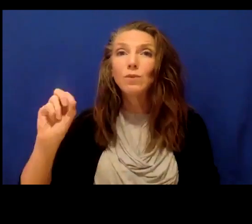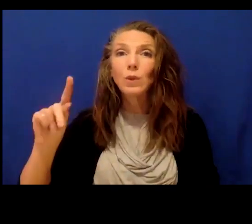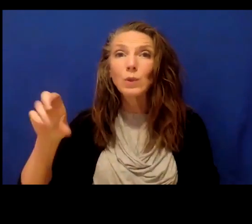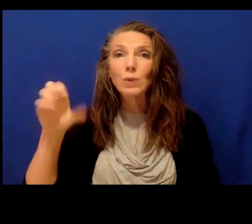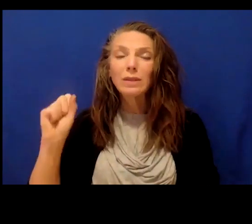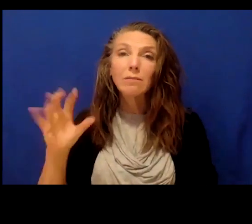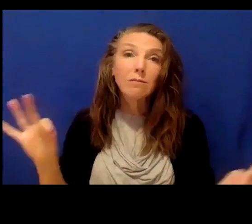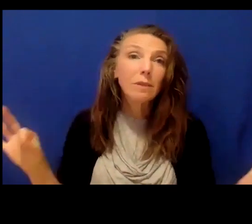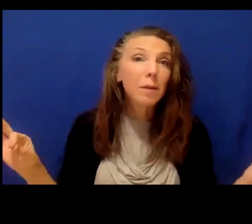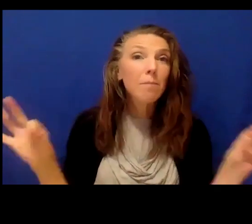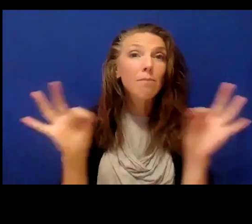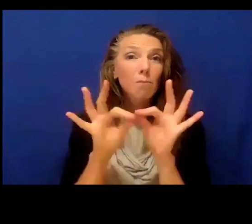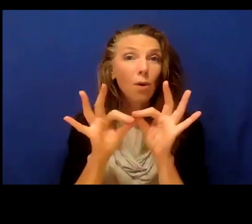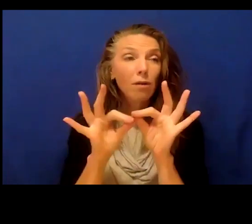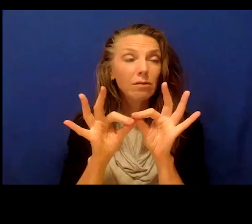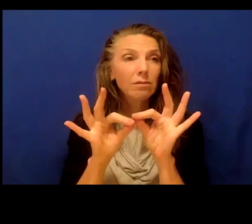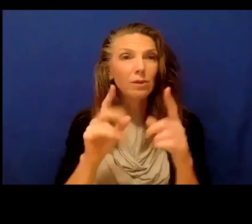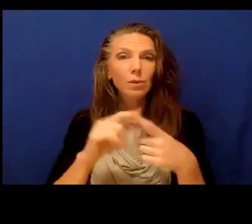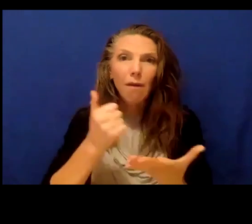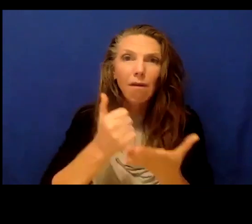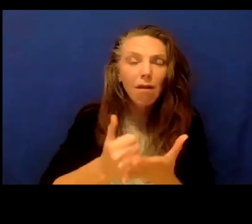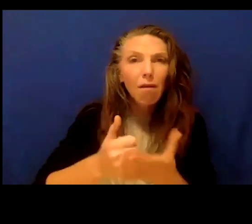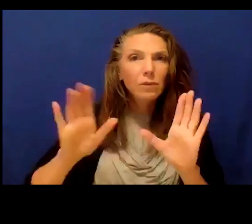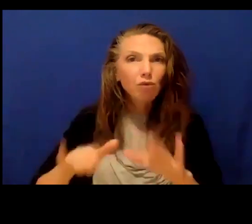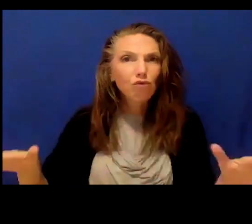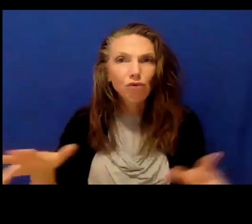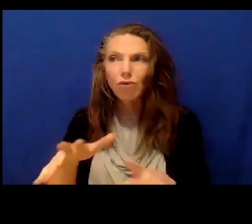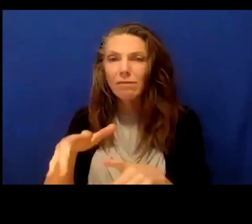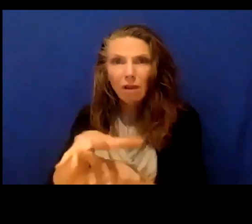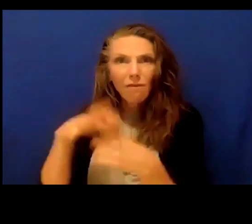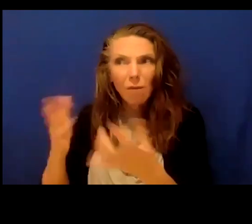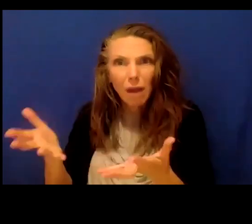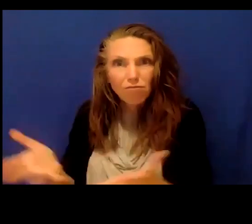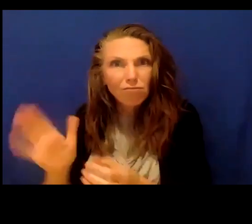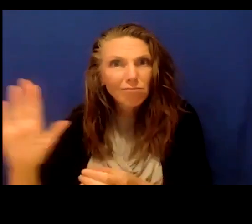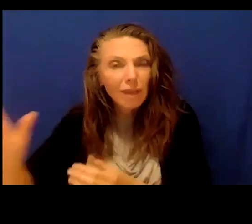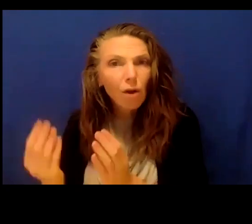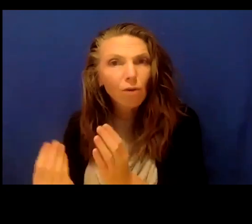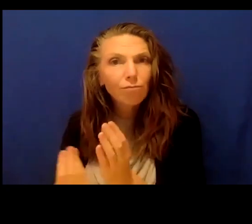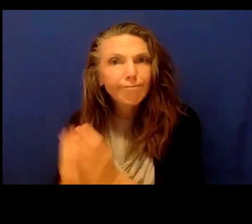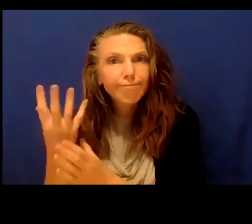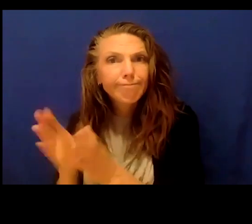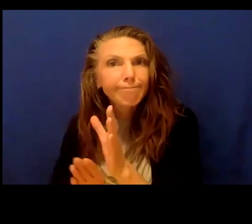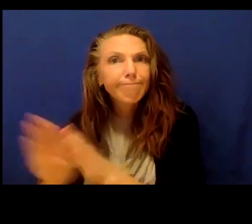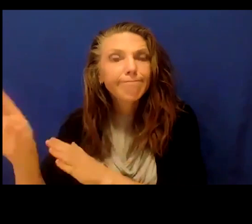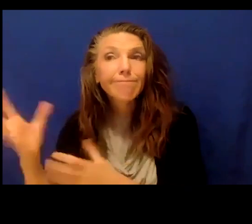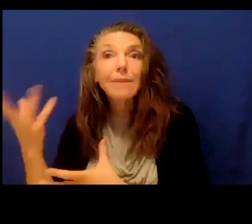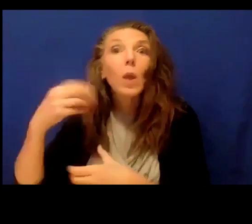way to universally design children's environments to promote not only their inclusion, but also their